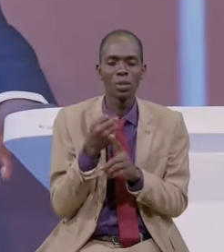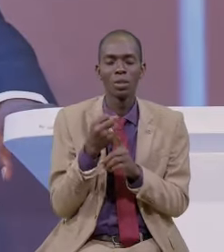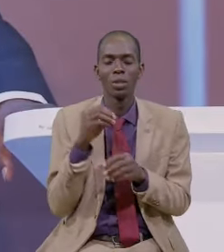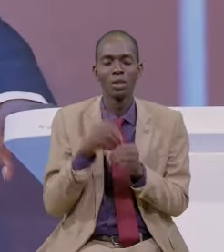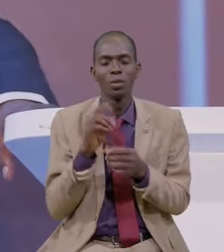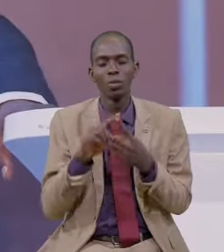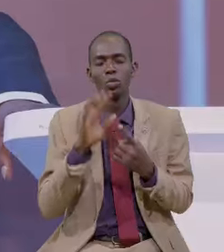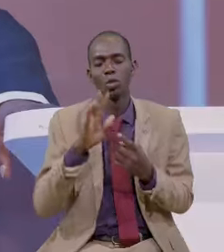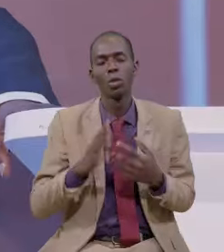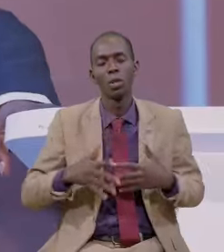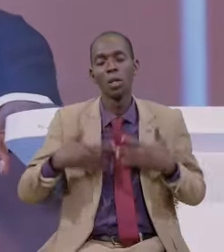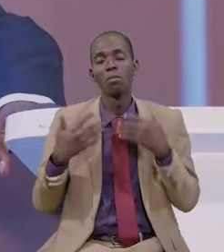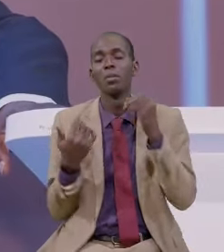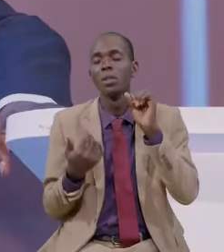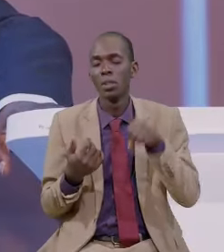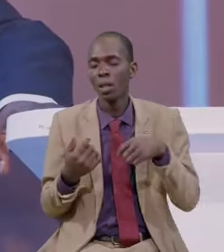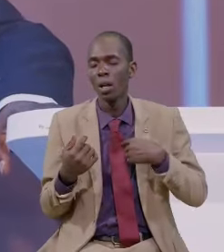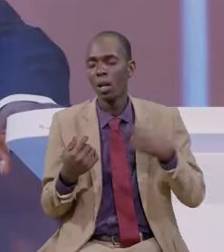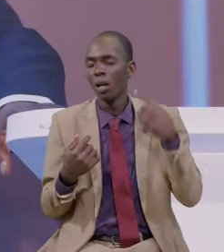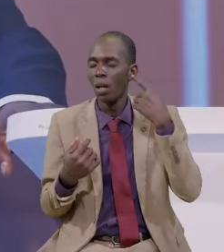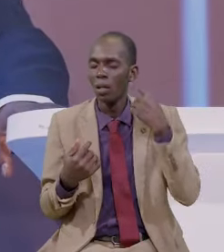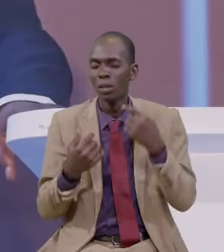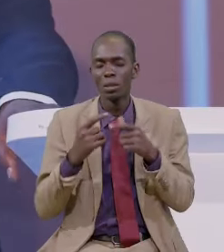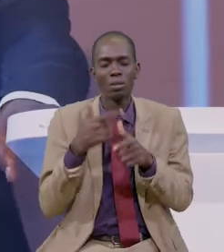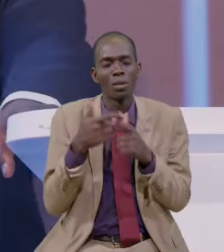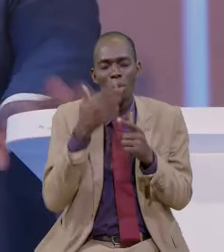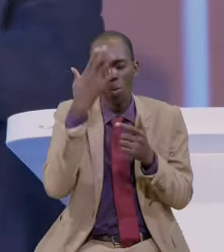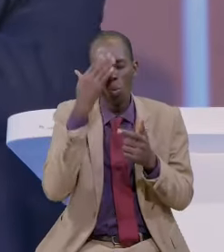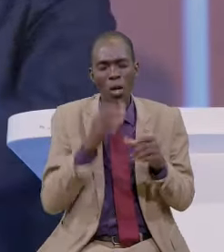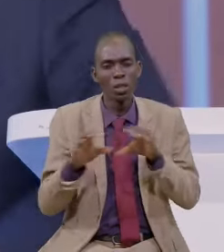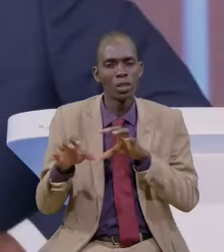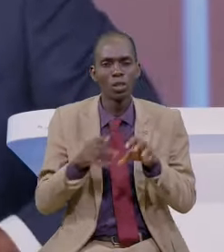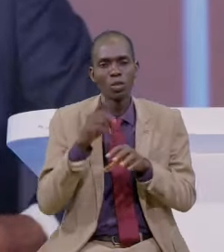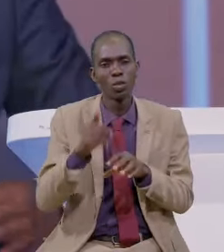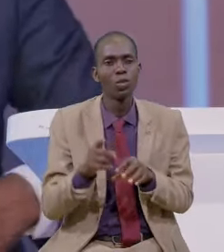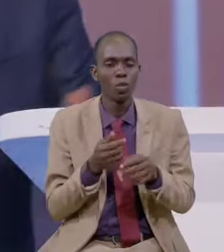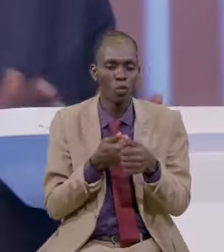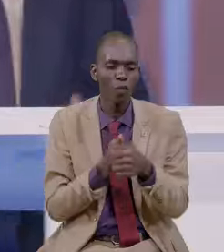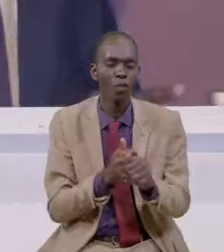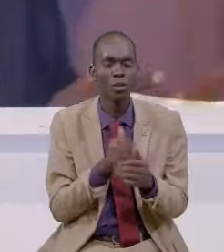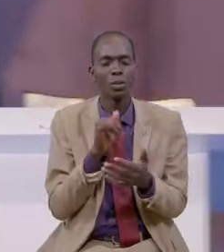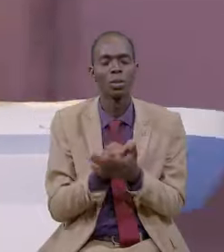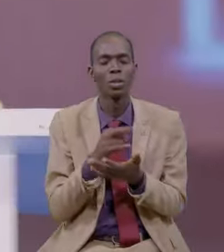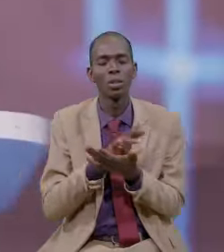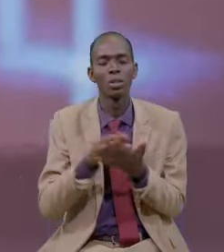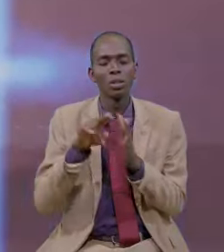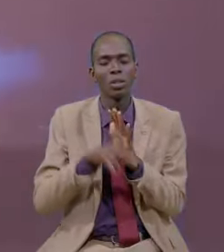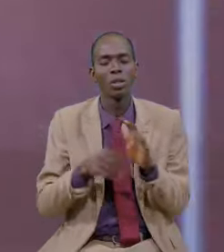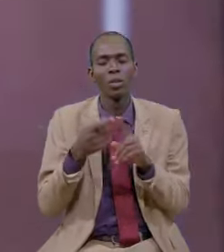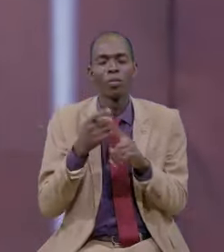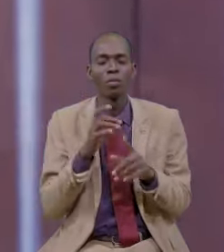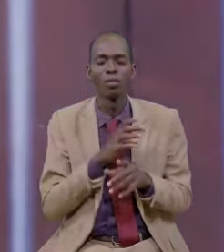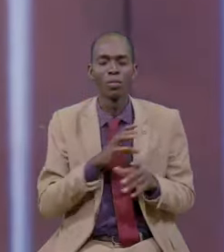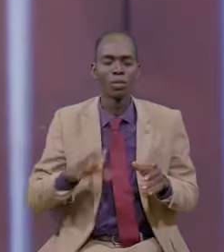into your life. Yes, I heard. Why didn't you have then? that righteousness from Christ and of Christ and